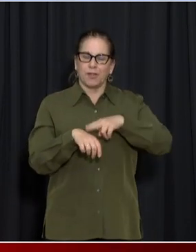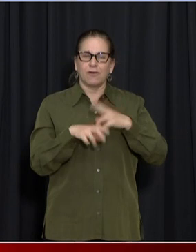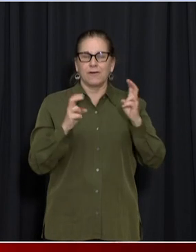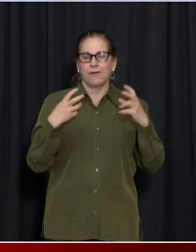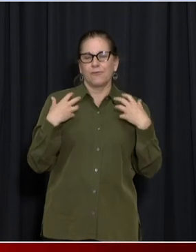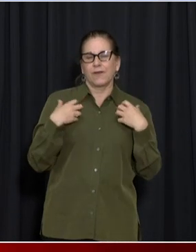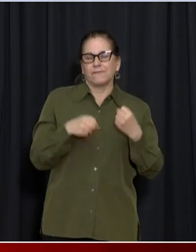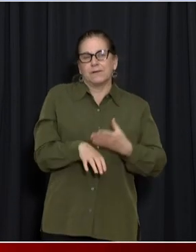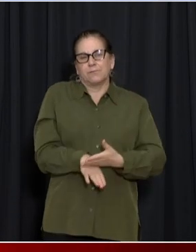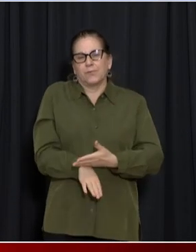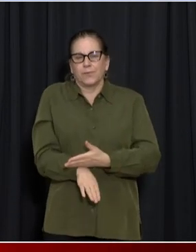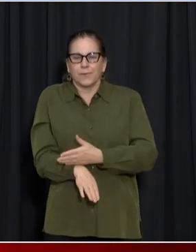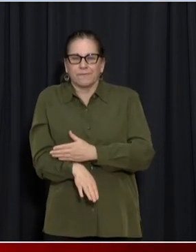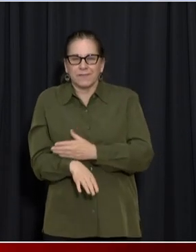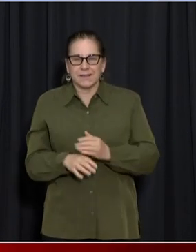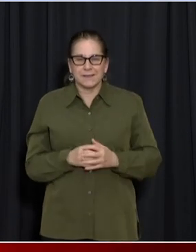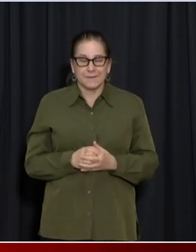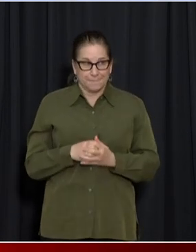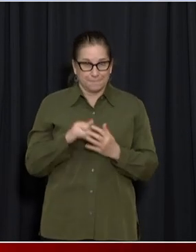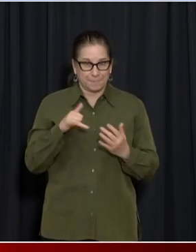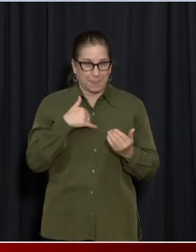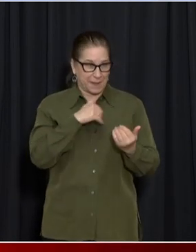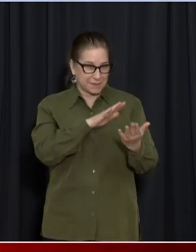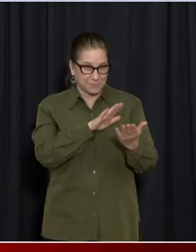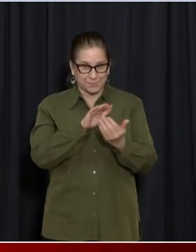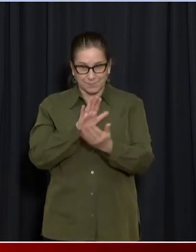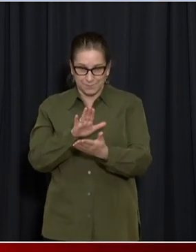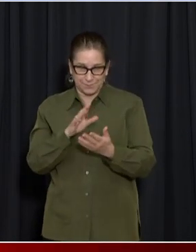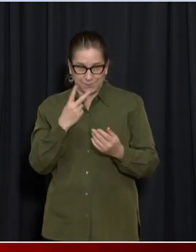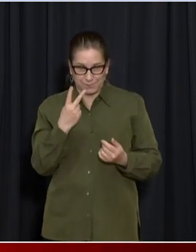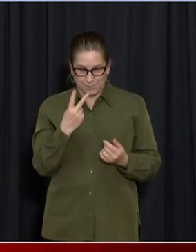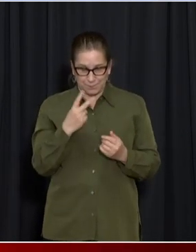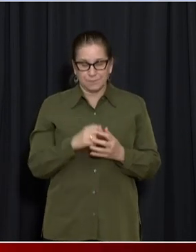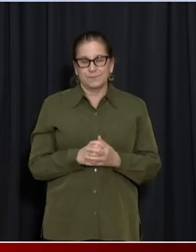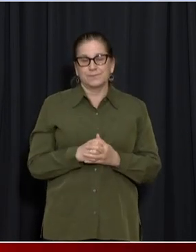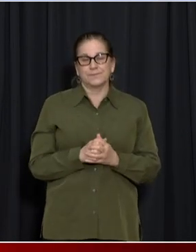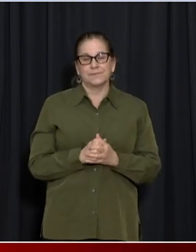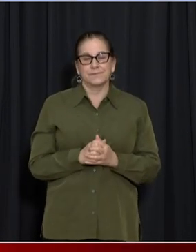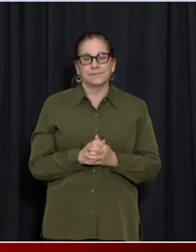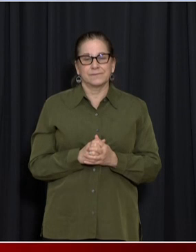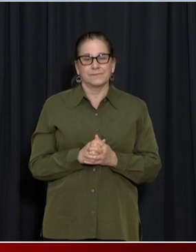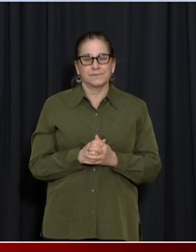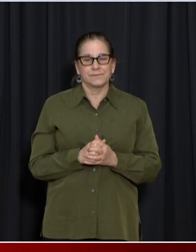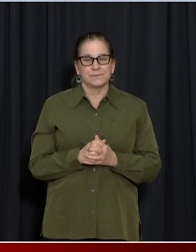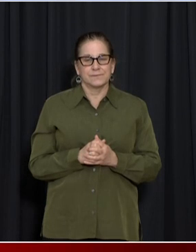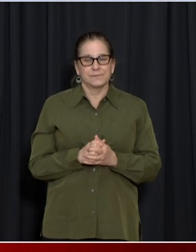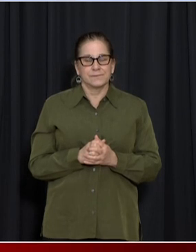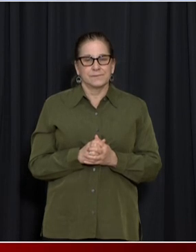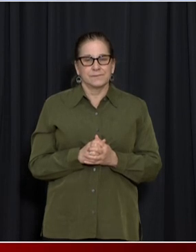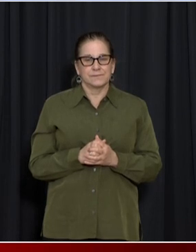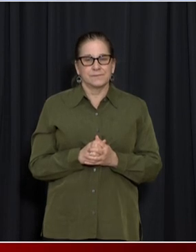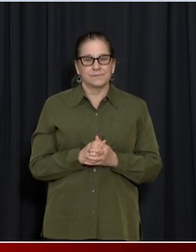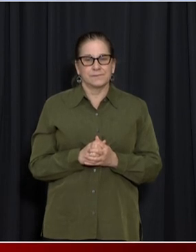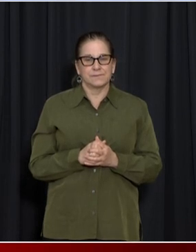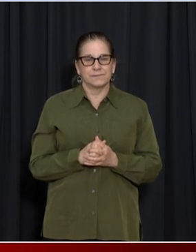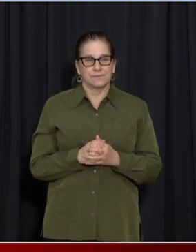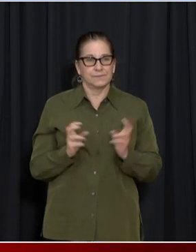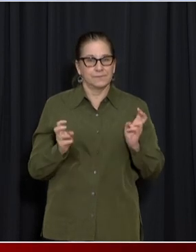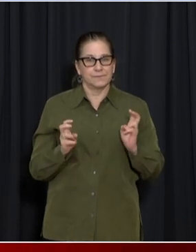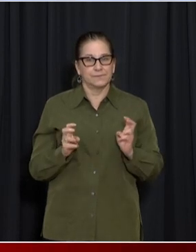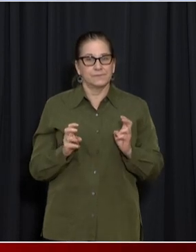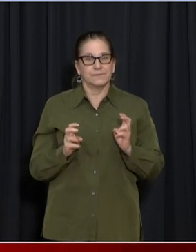approach. First and foremost, reducing the incremental health risk, although not eliminating